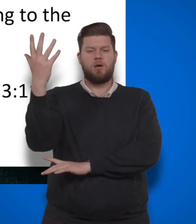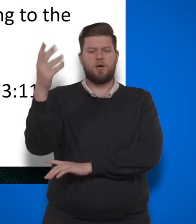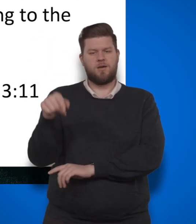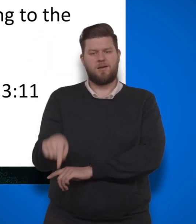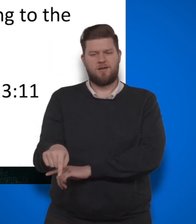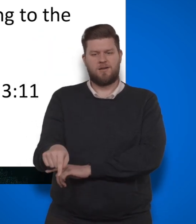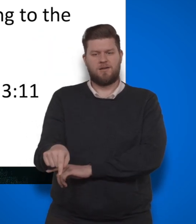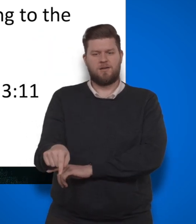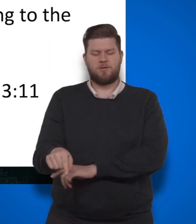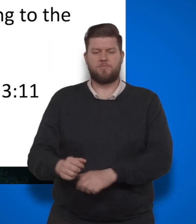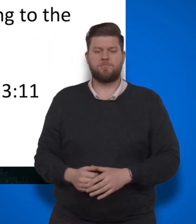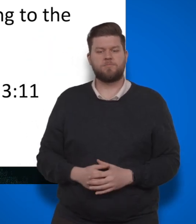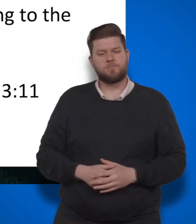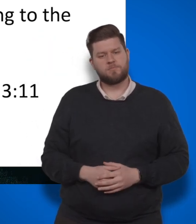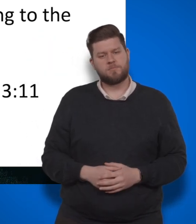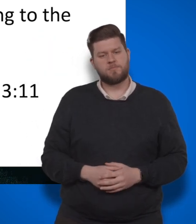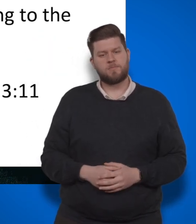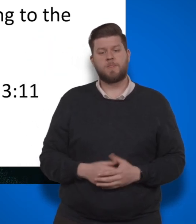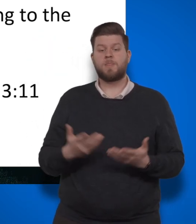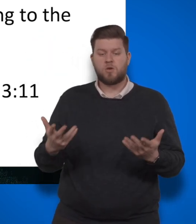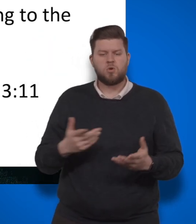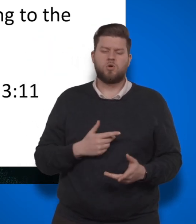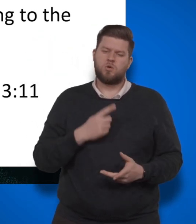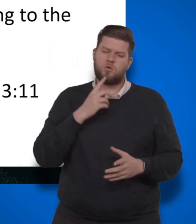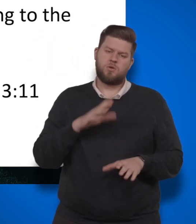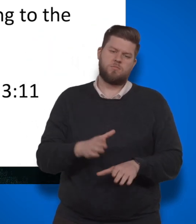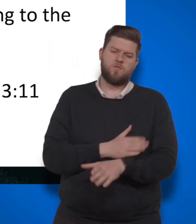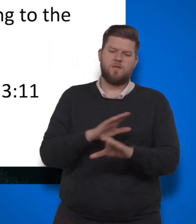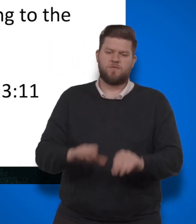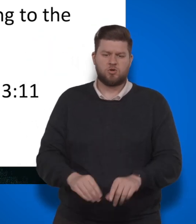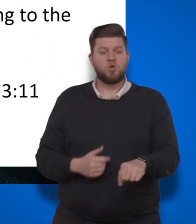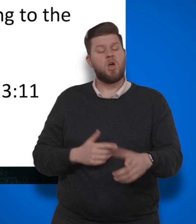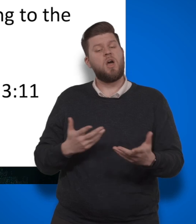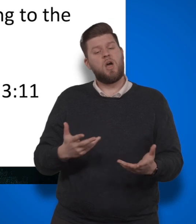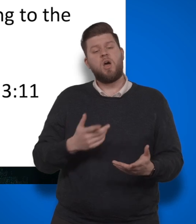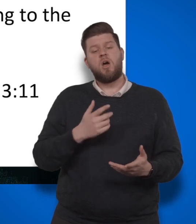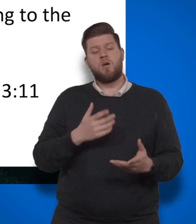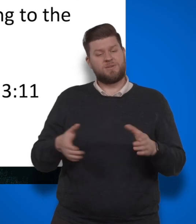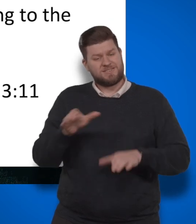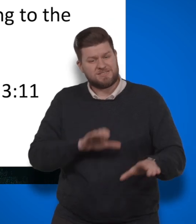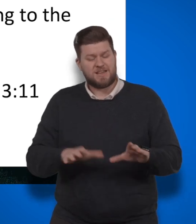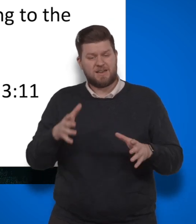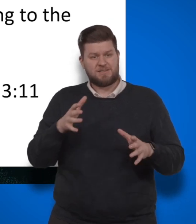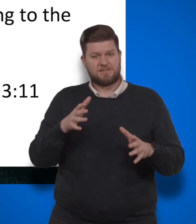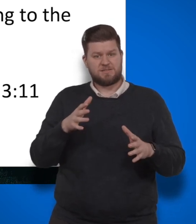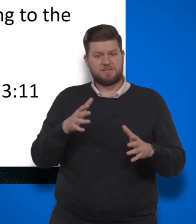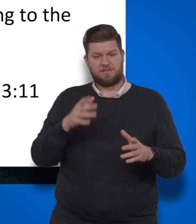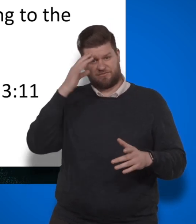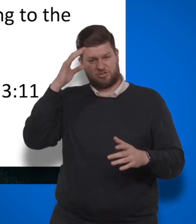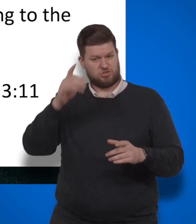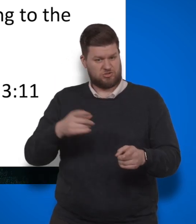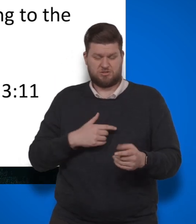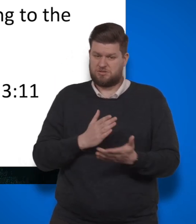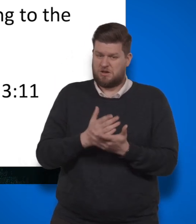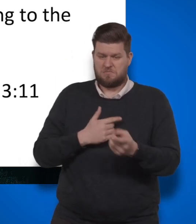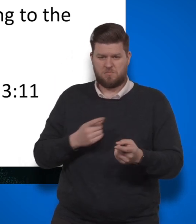fruit. So to close, we live in an extraordinary time when science fiction is coming true in our midst. In order to navigate our way